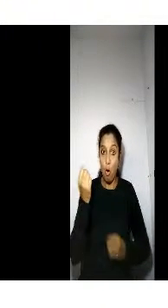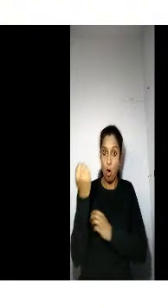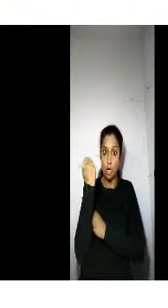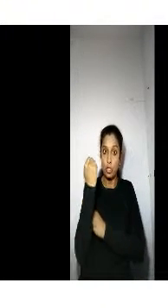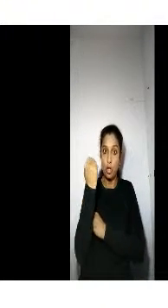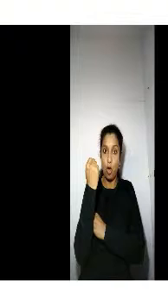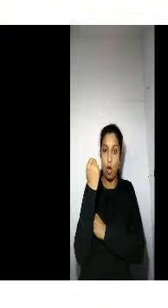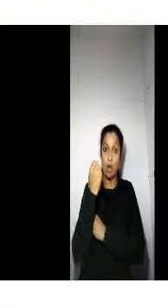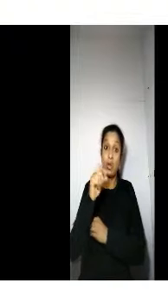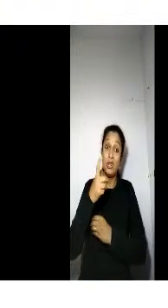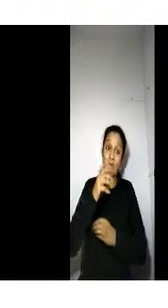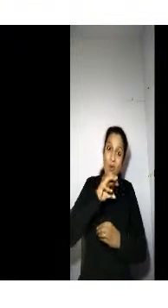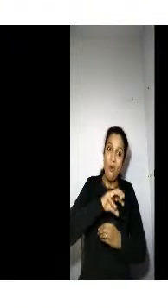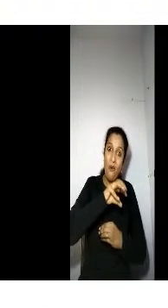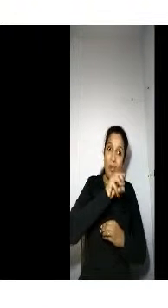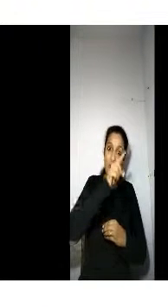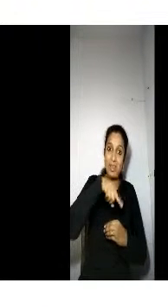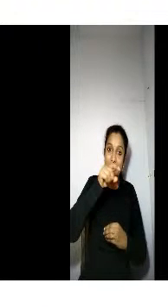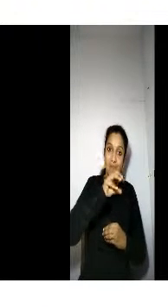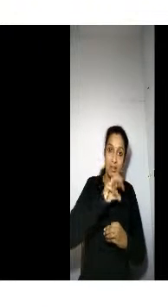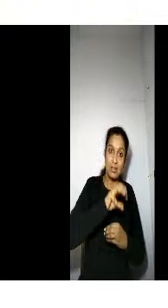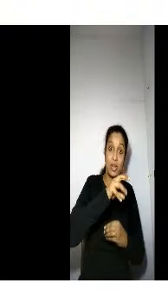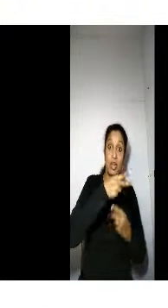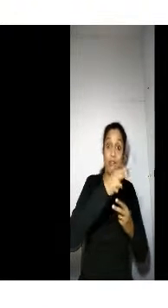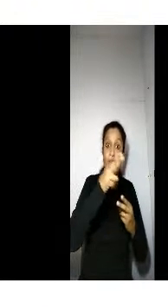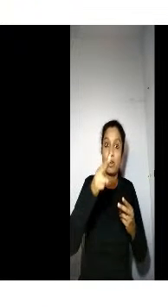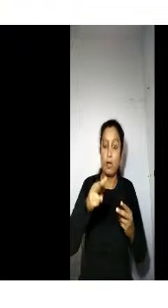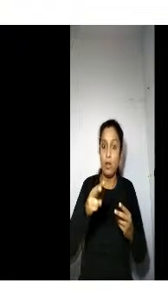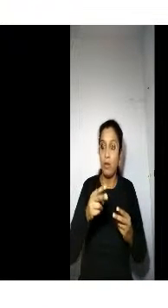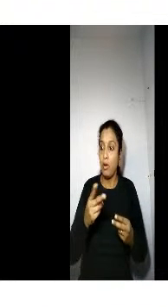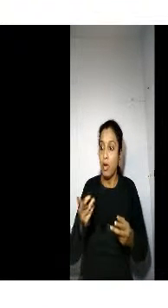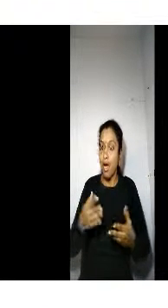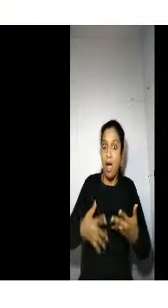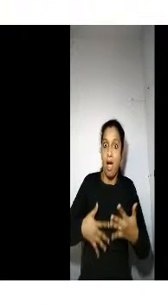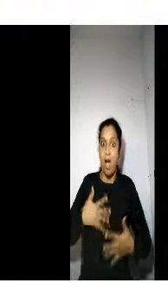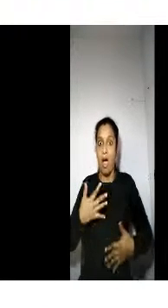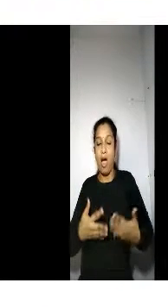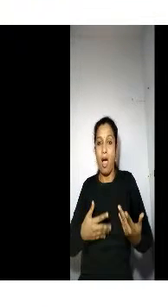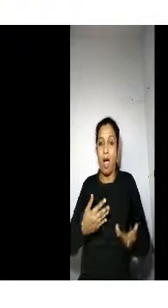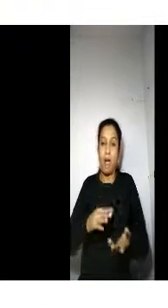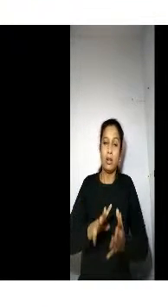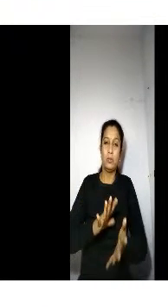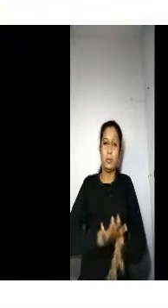They inspired many